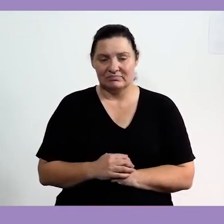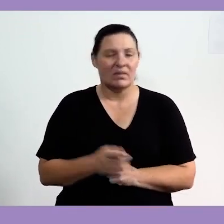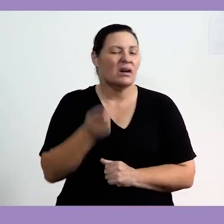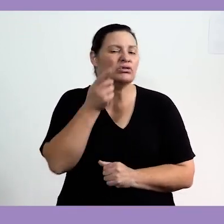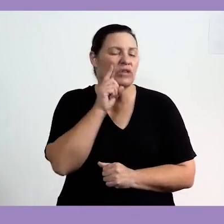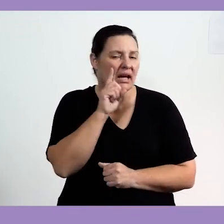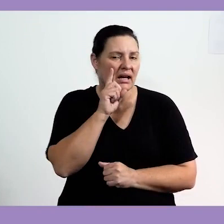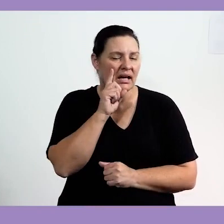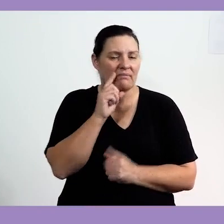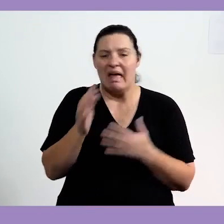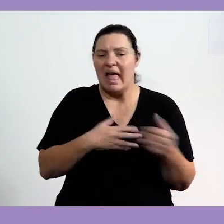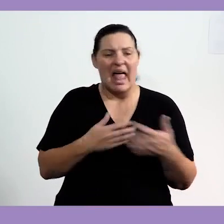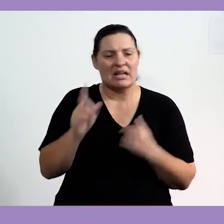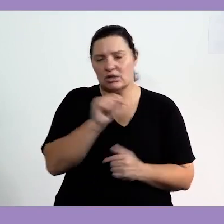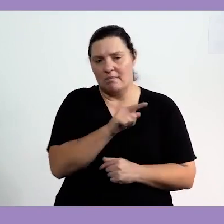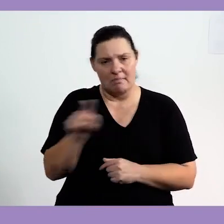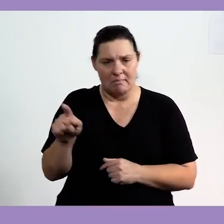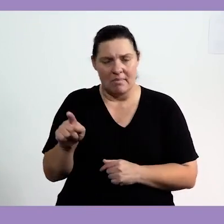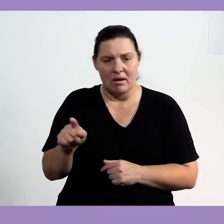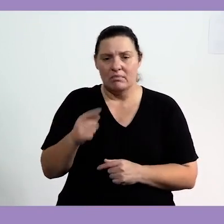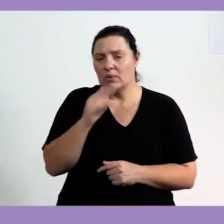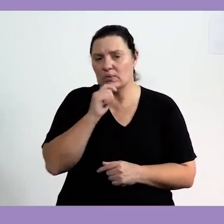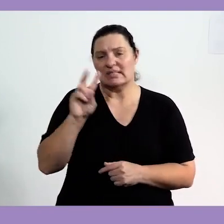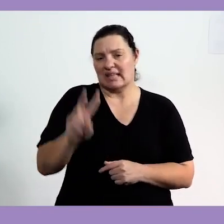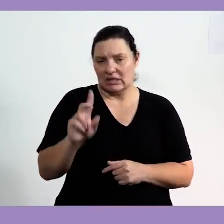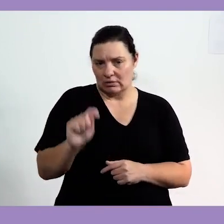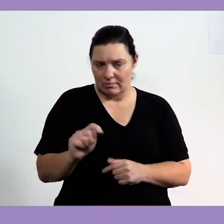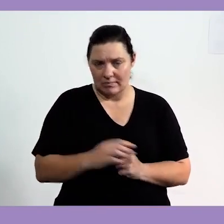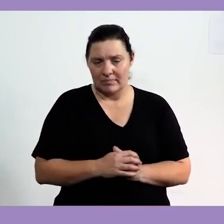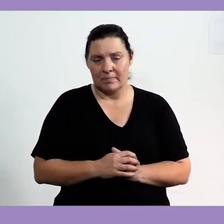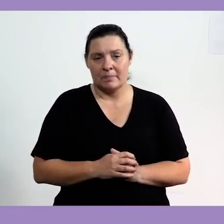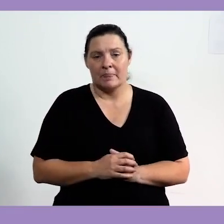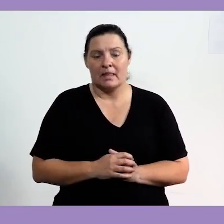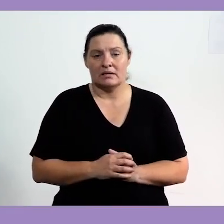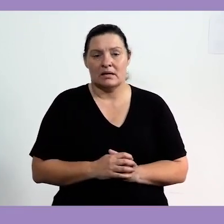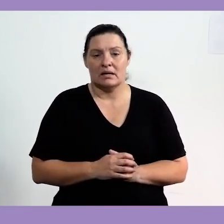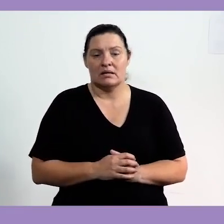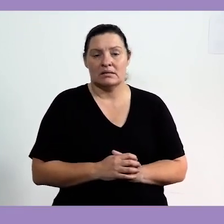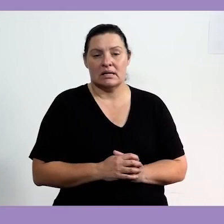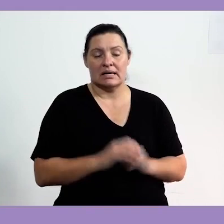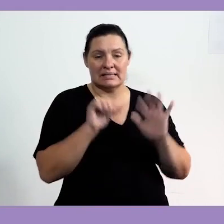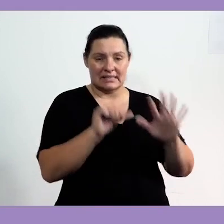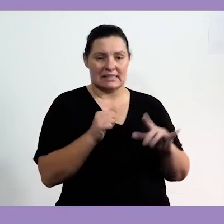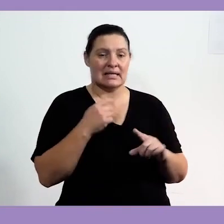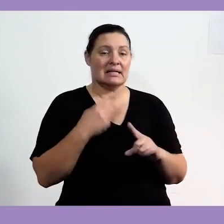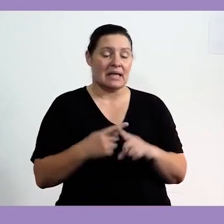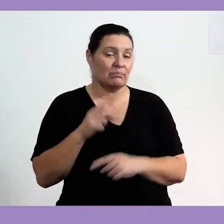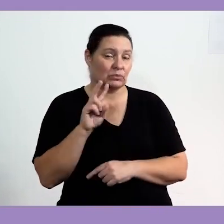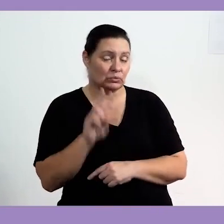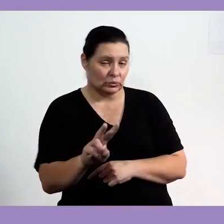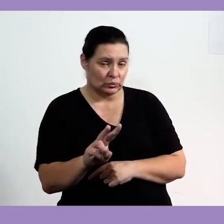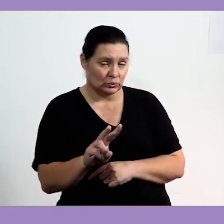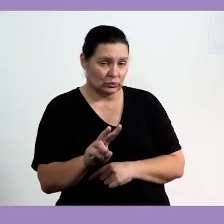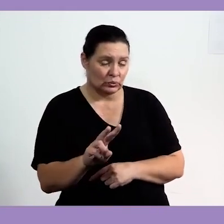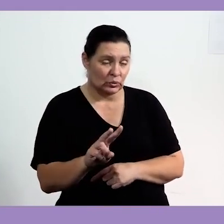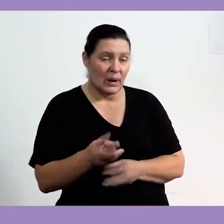3. Let's just check with any term there. For now, I'll use the second term. So we are going to say 6 multiplied